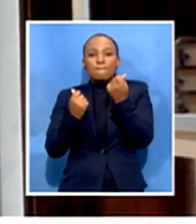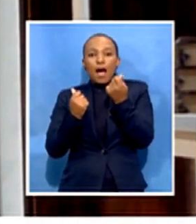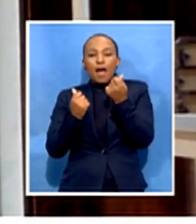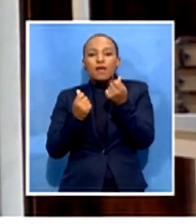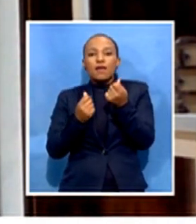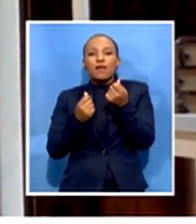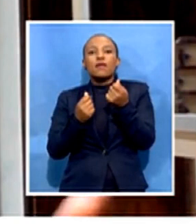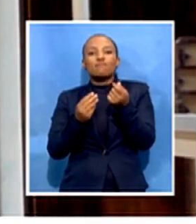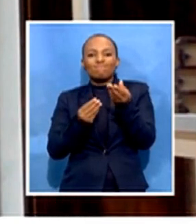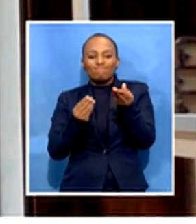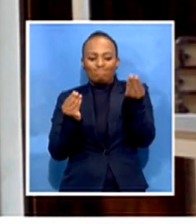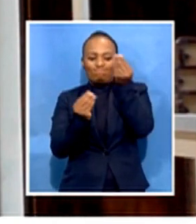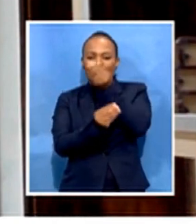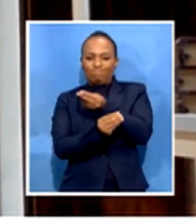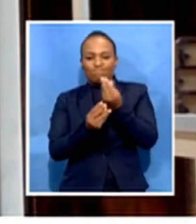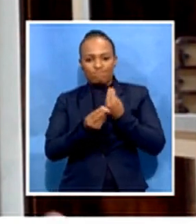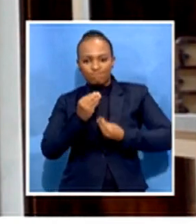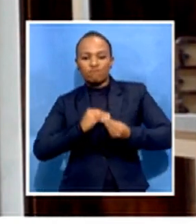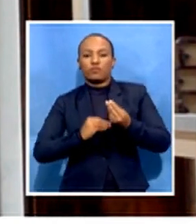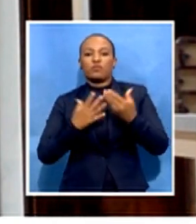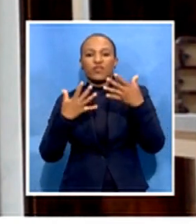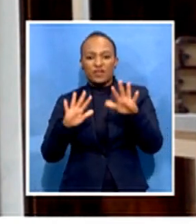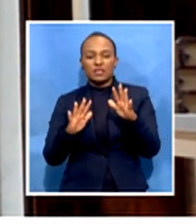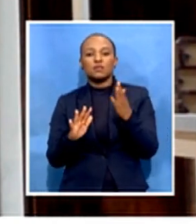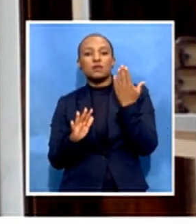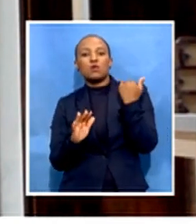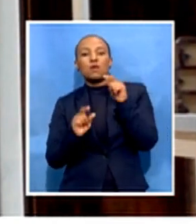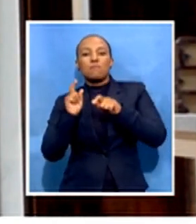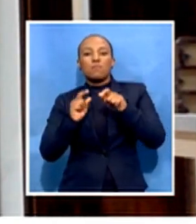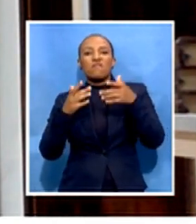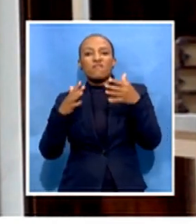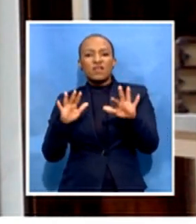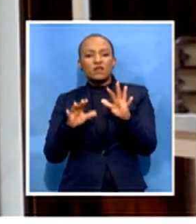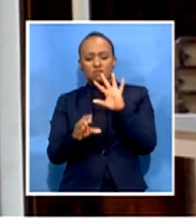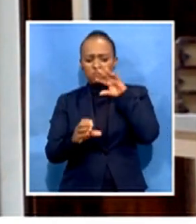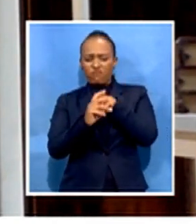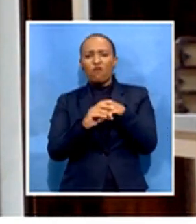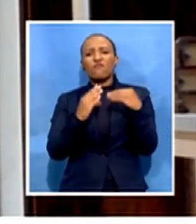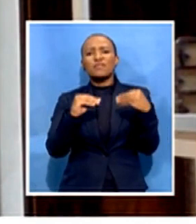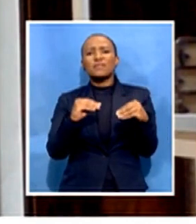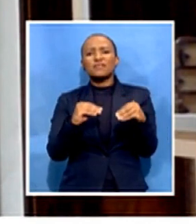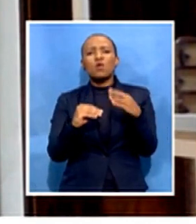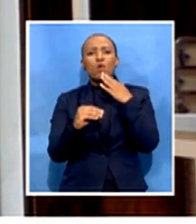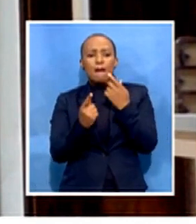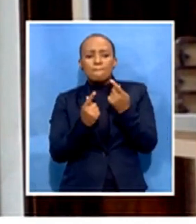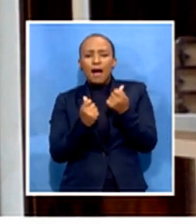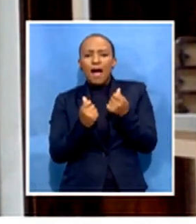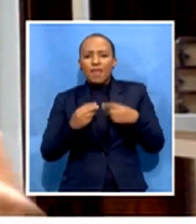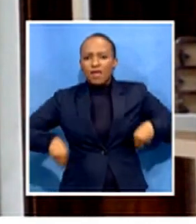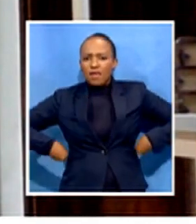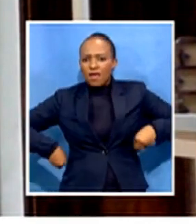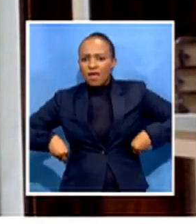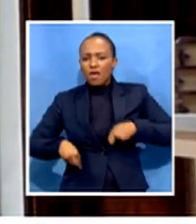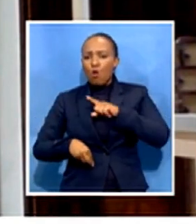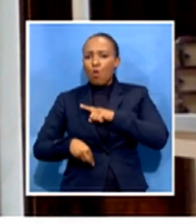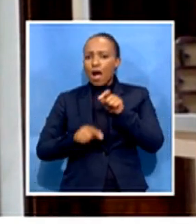lot of allegations of people involved in this trade being involved in money laundering. Why are they still free? Why are they living the life?